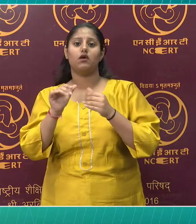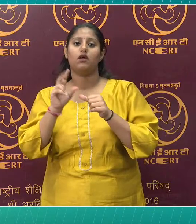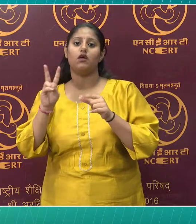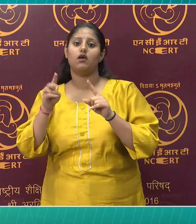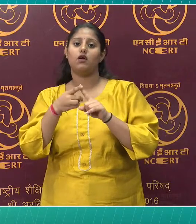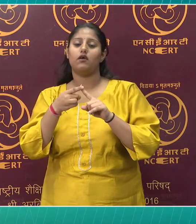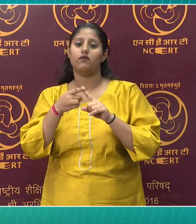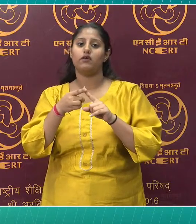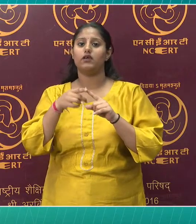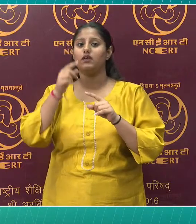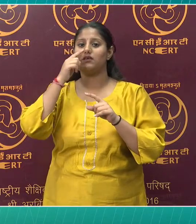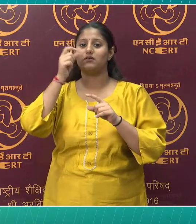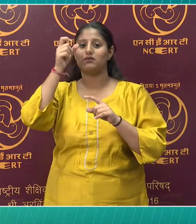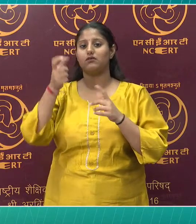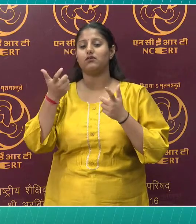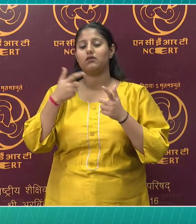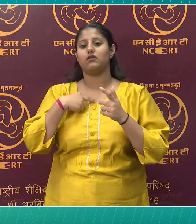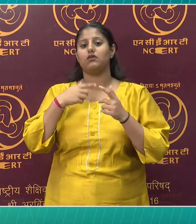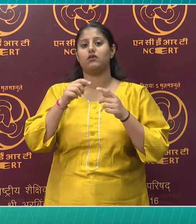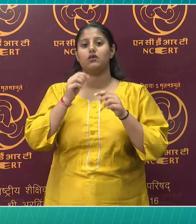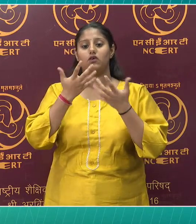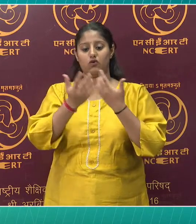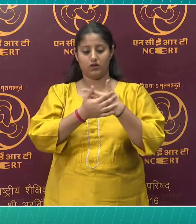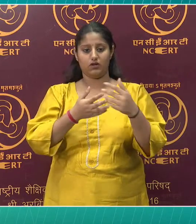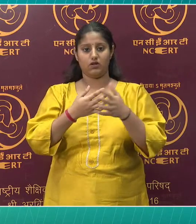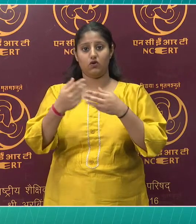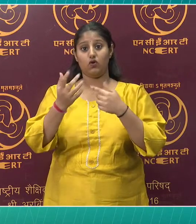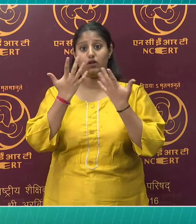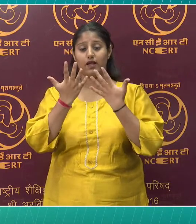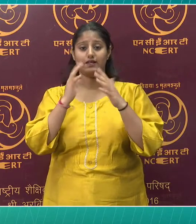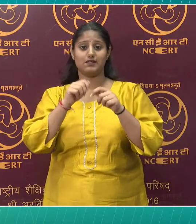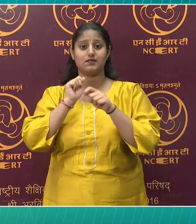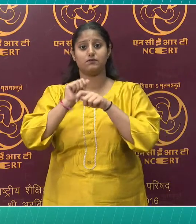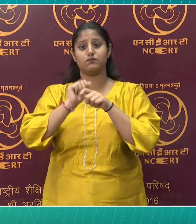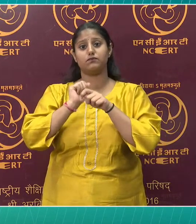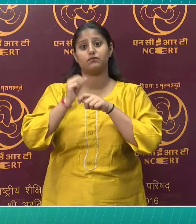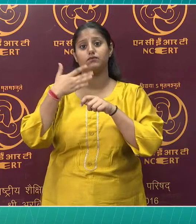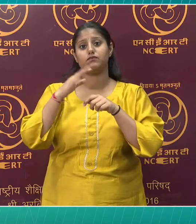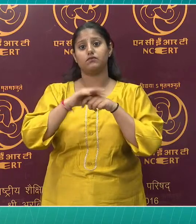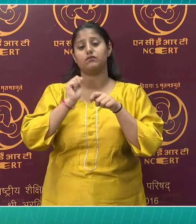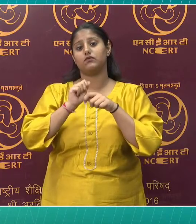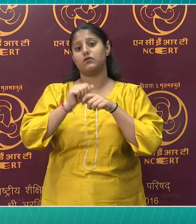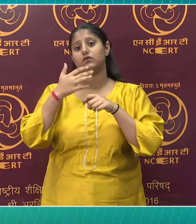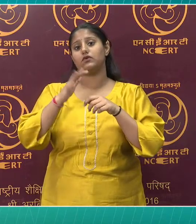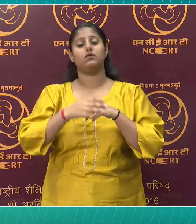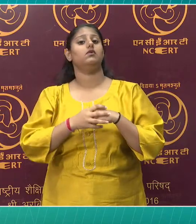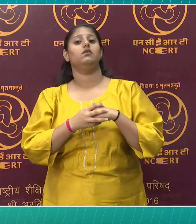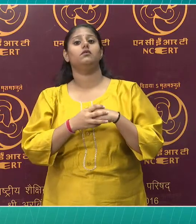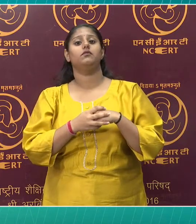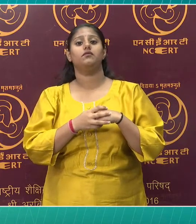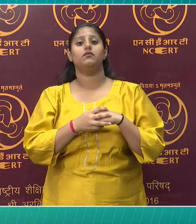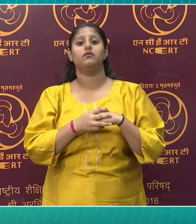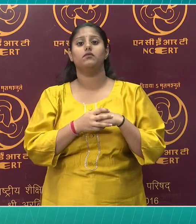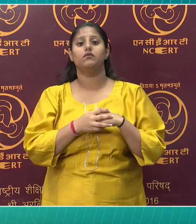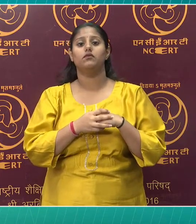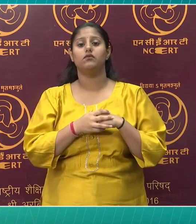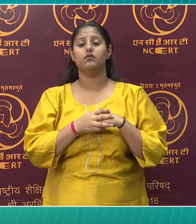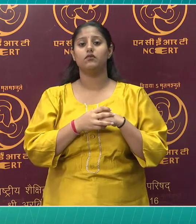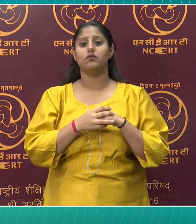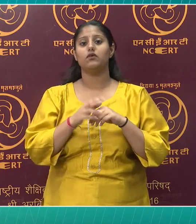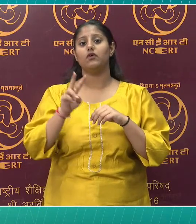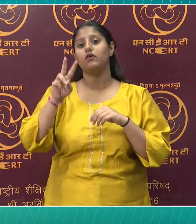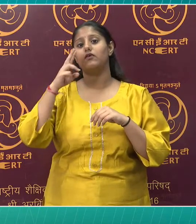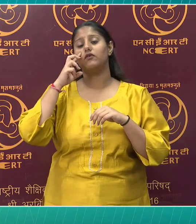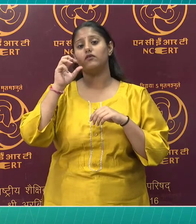very important, and everybody should work with their hand yeah. before they have their meal for the day. So, And Vinoba